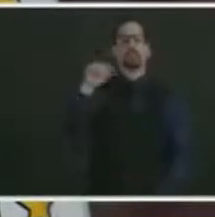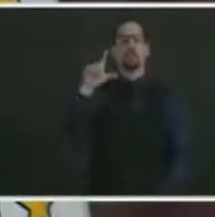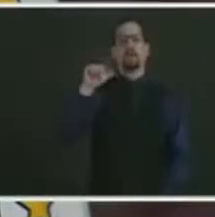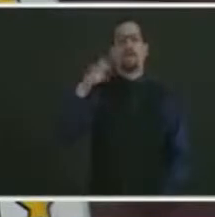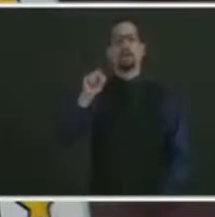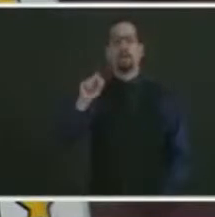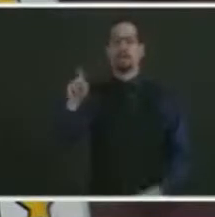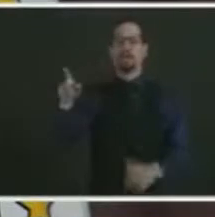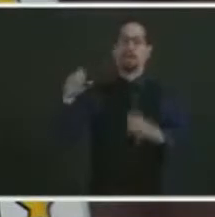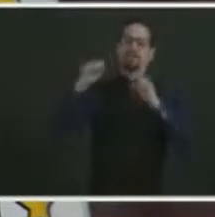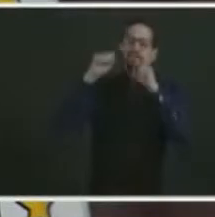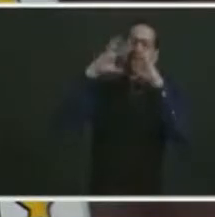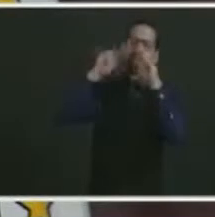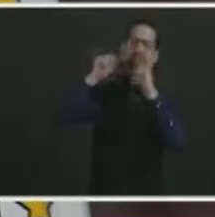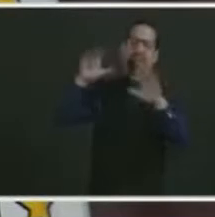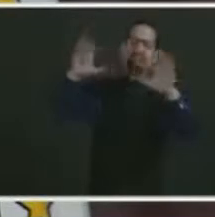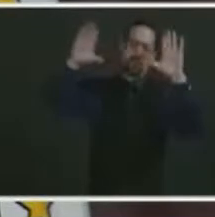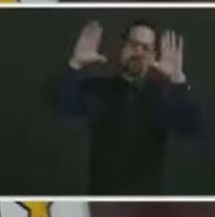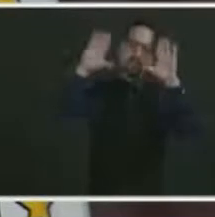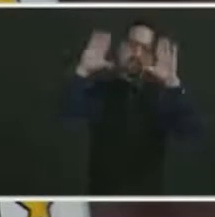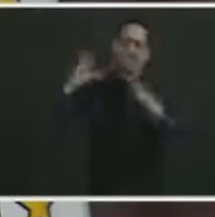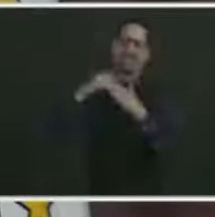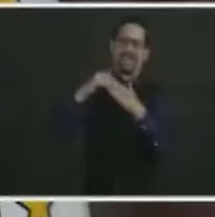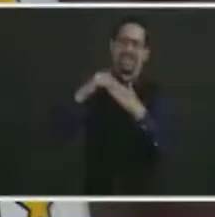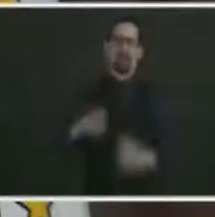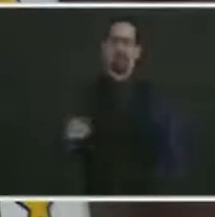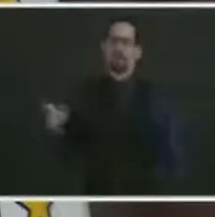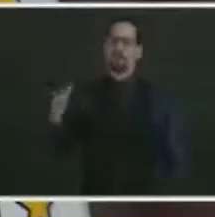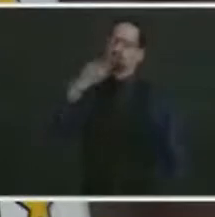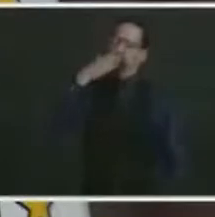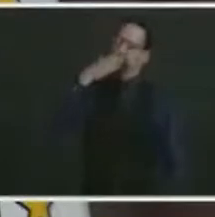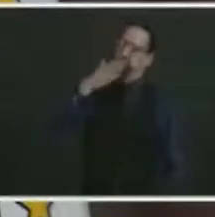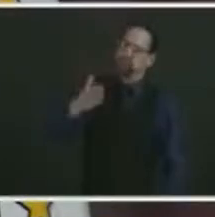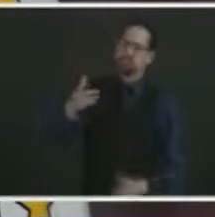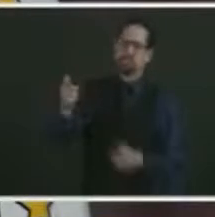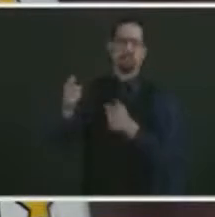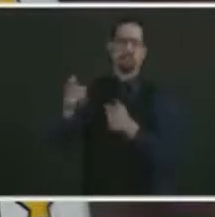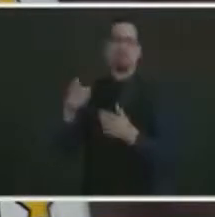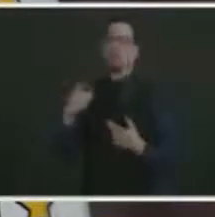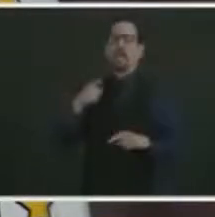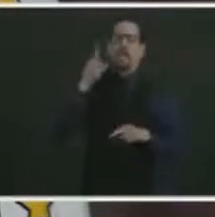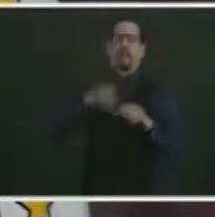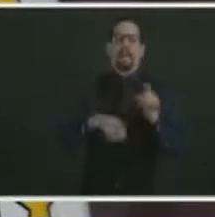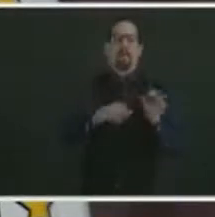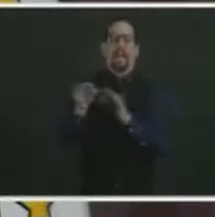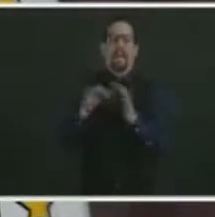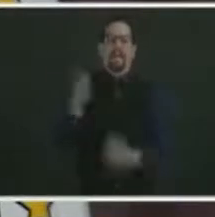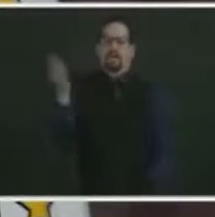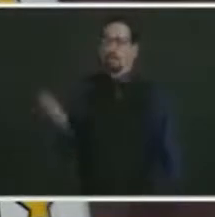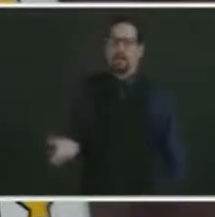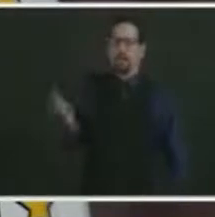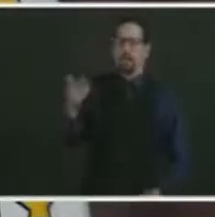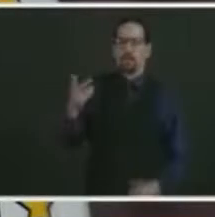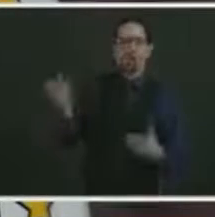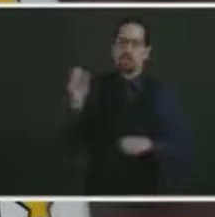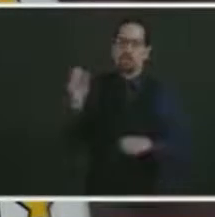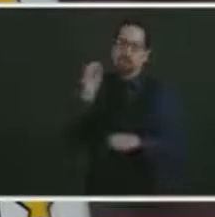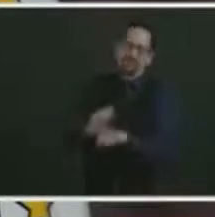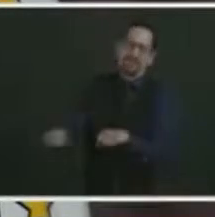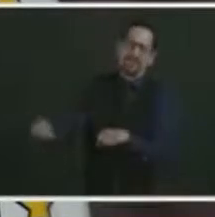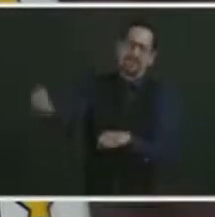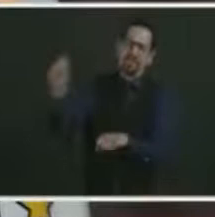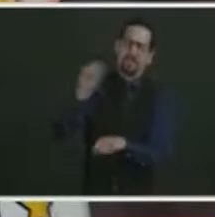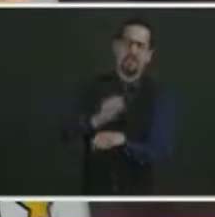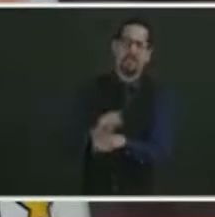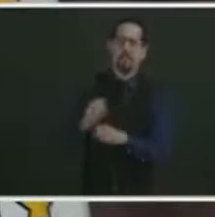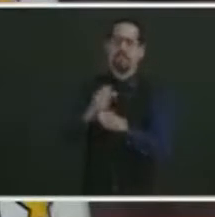and outstanding, and the people on his team are, I cannot describe how much work they're doing and how quickly they're doing